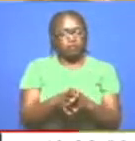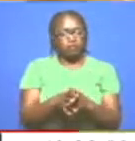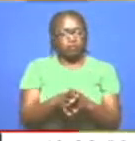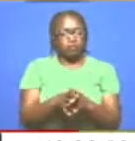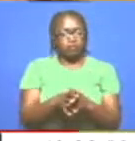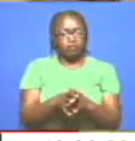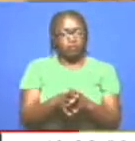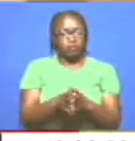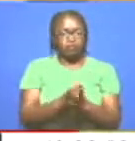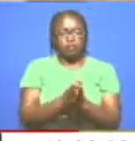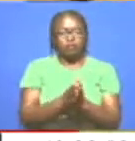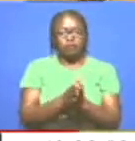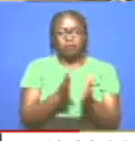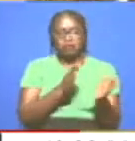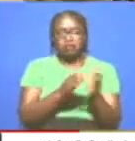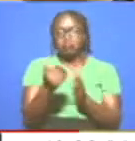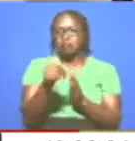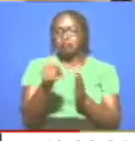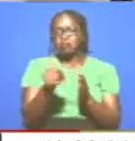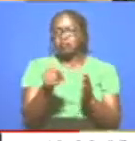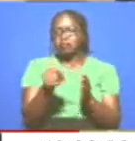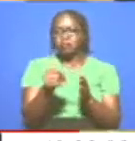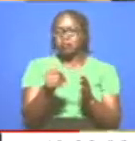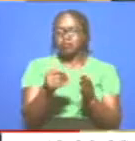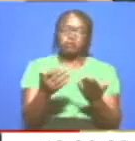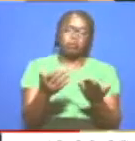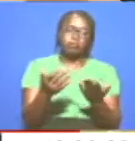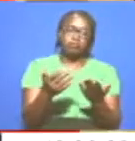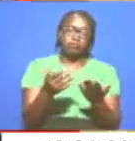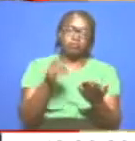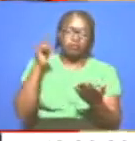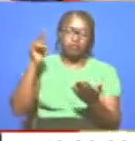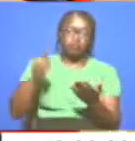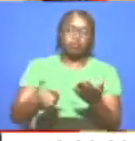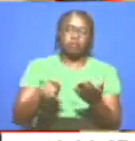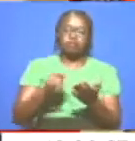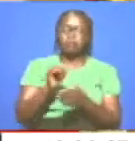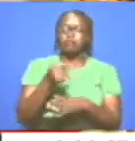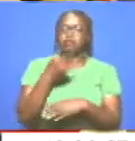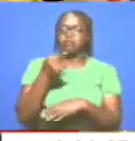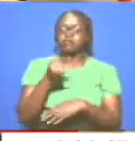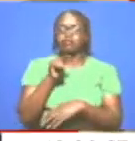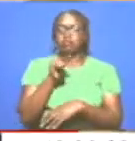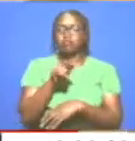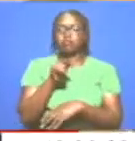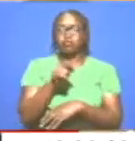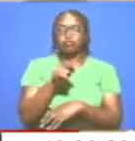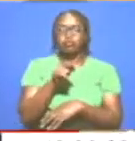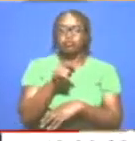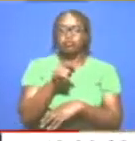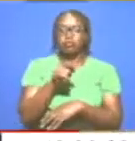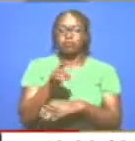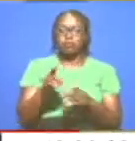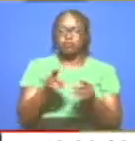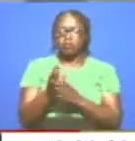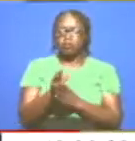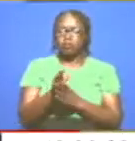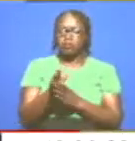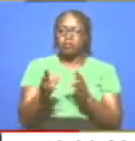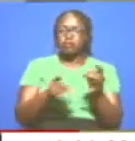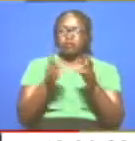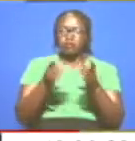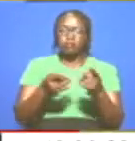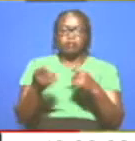because obviously that will go on merit. So we cannot just say, okay, this is a development director who is going to come up, or a